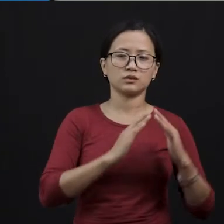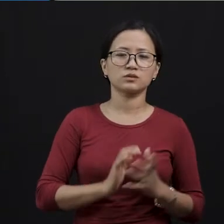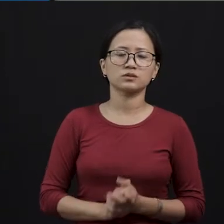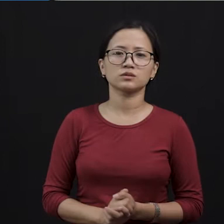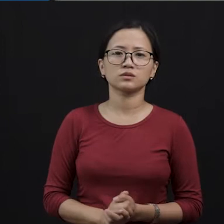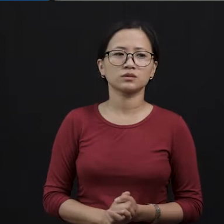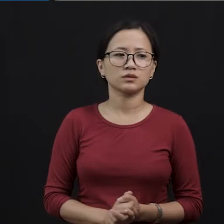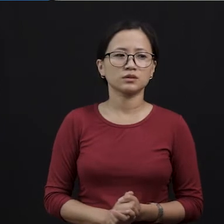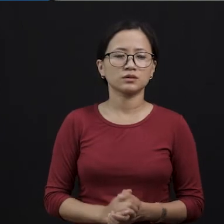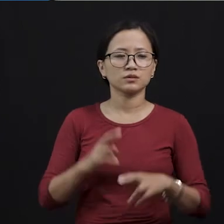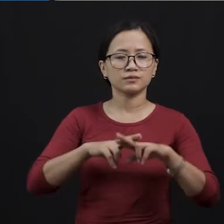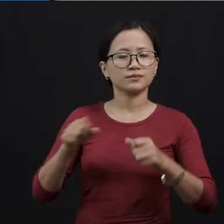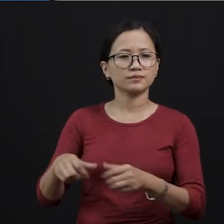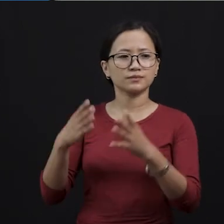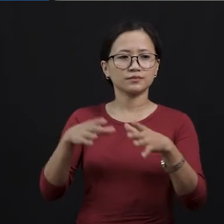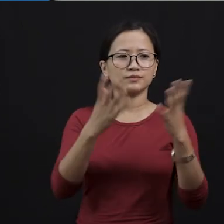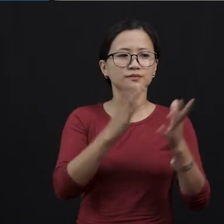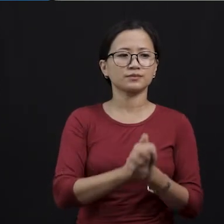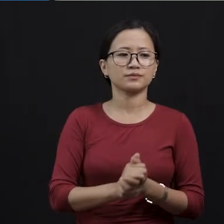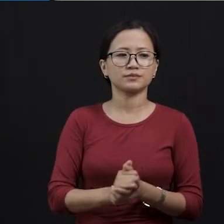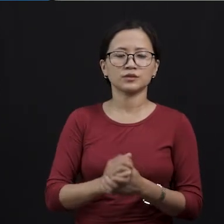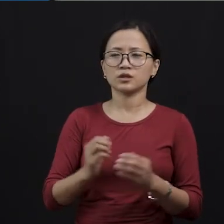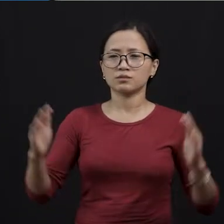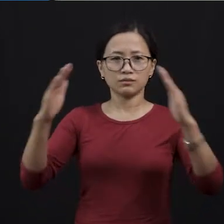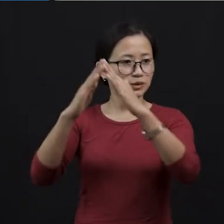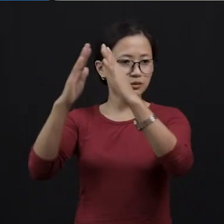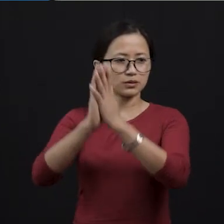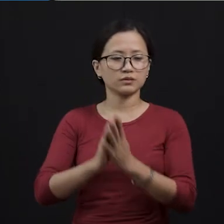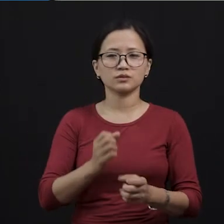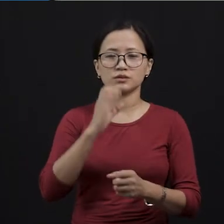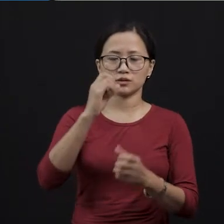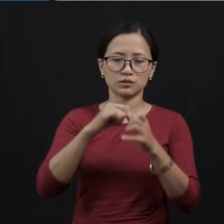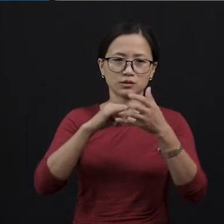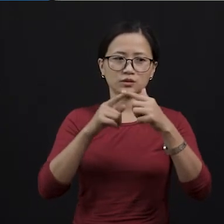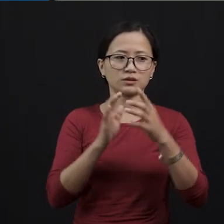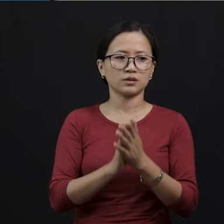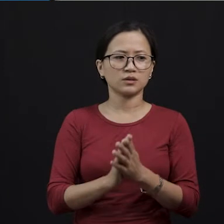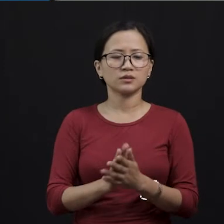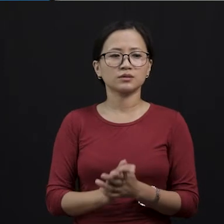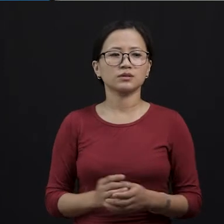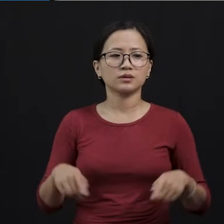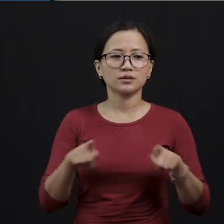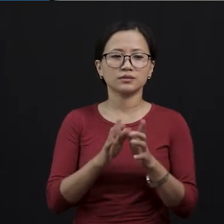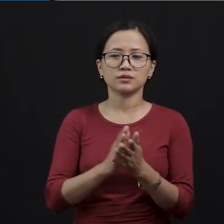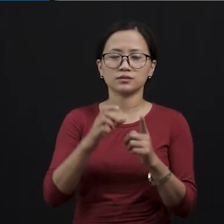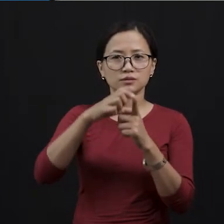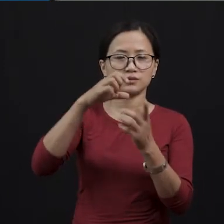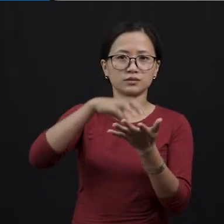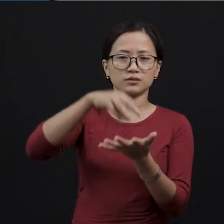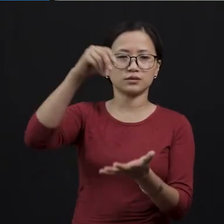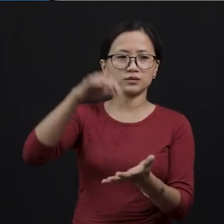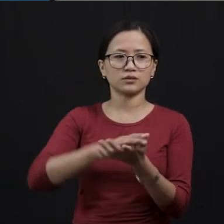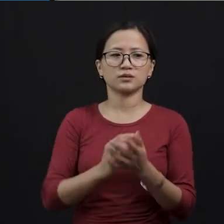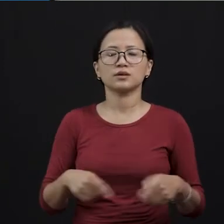See? Forest, mountain, coastal region, desert, grassland. They